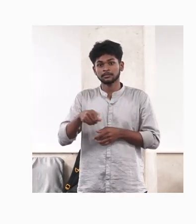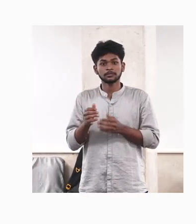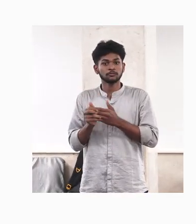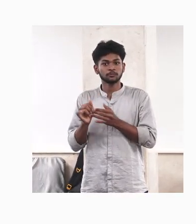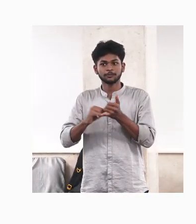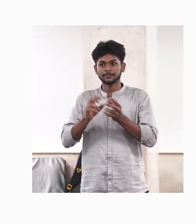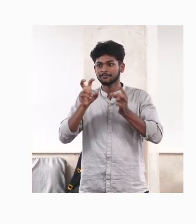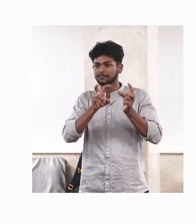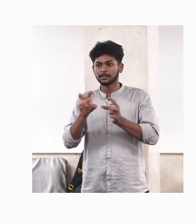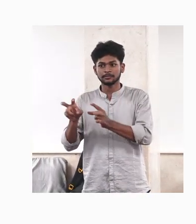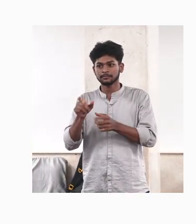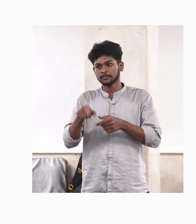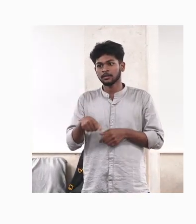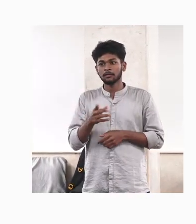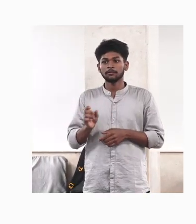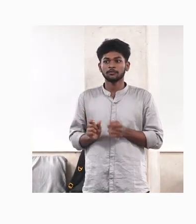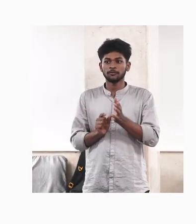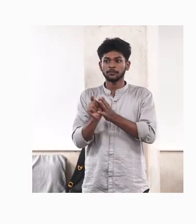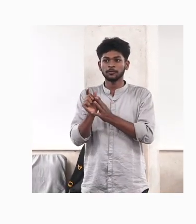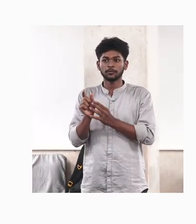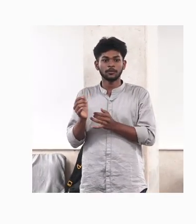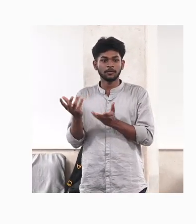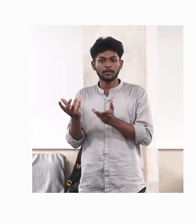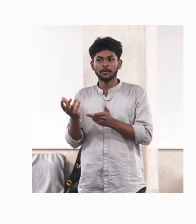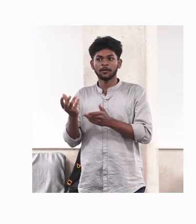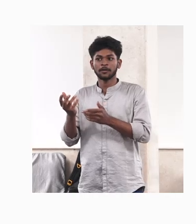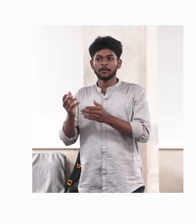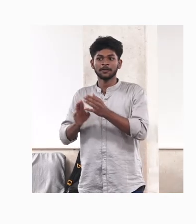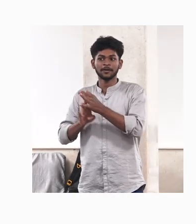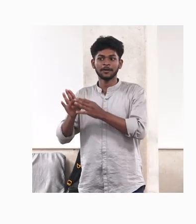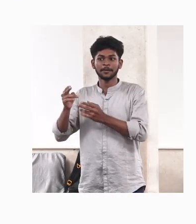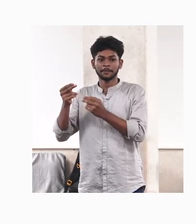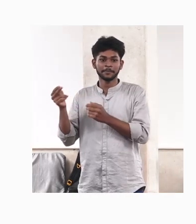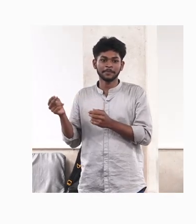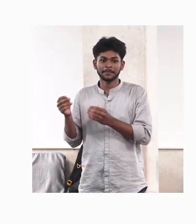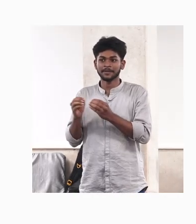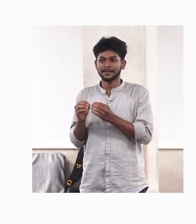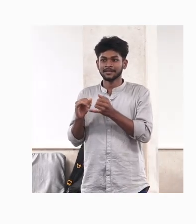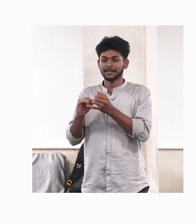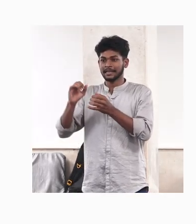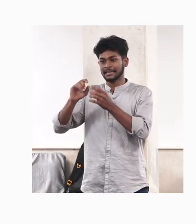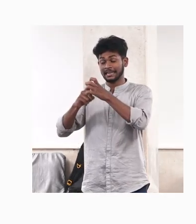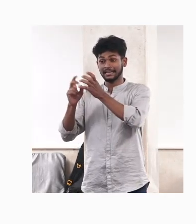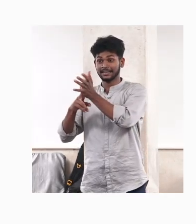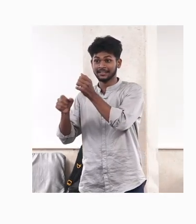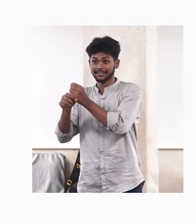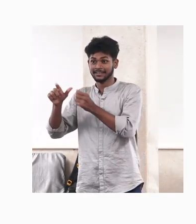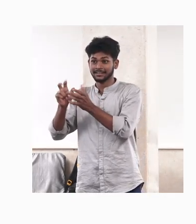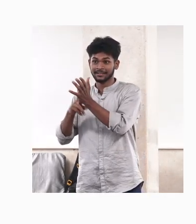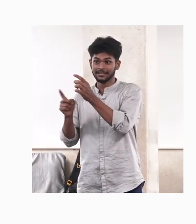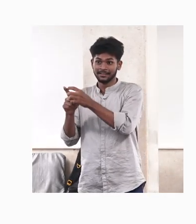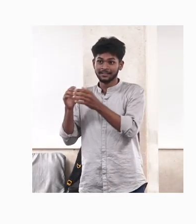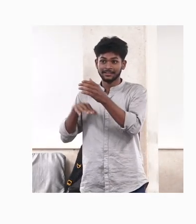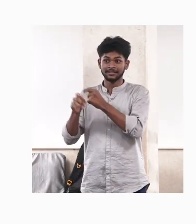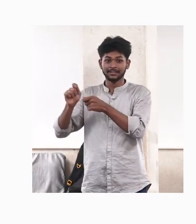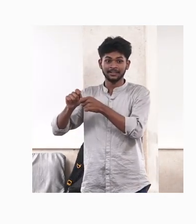supervisor from the University of, I'm going to have a hard, Finland. She's currently involved in training courses and